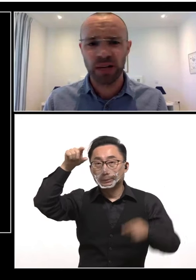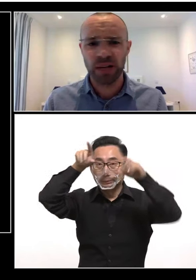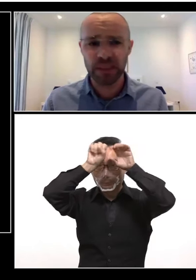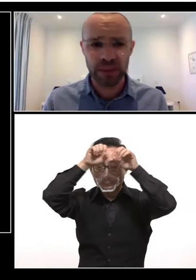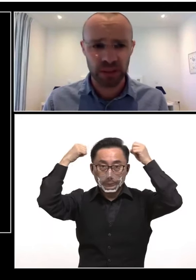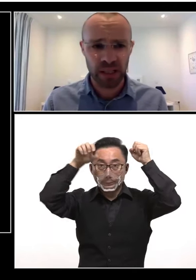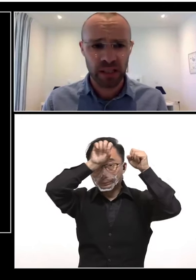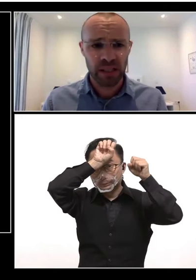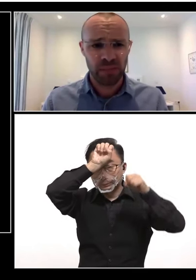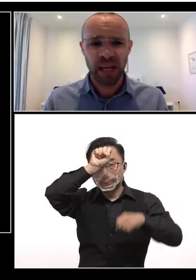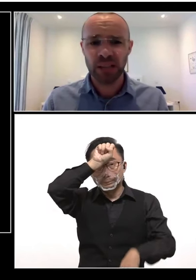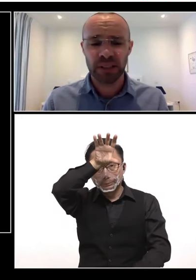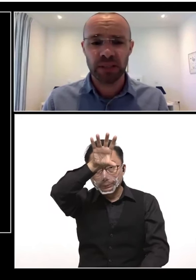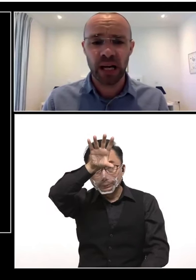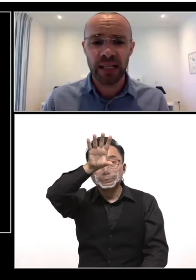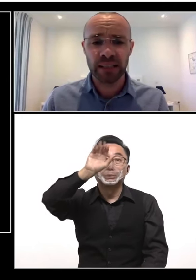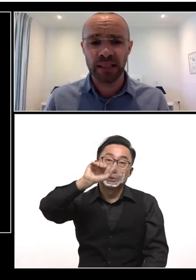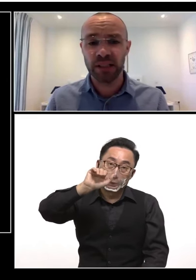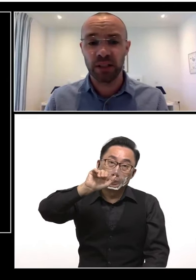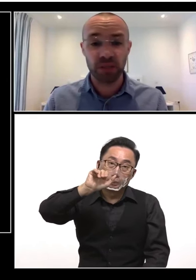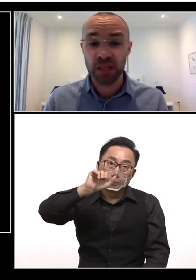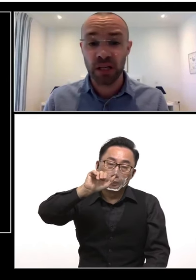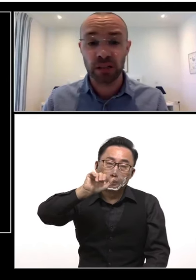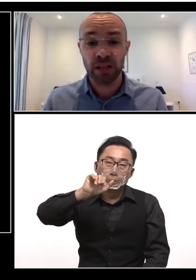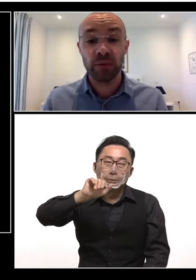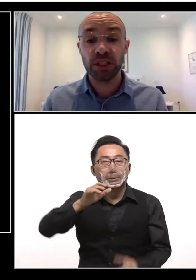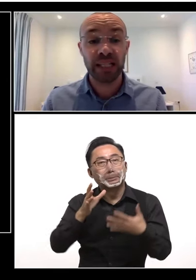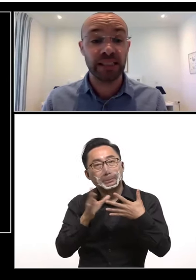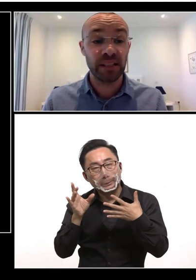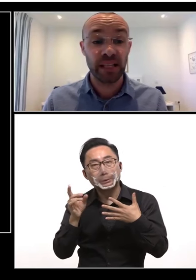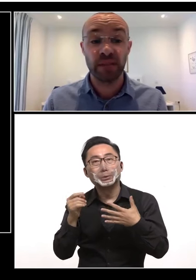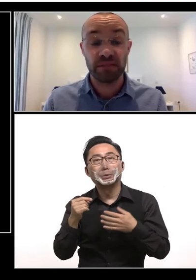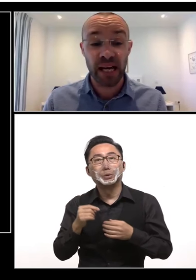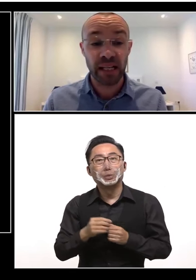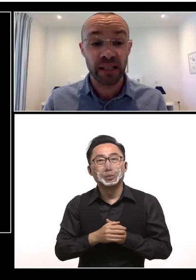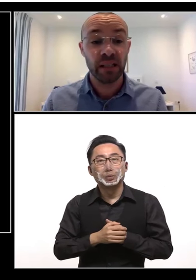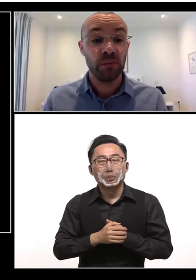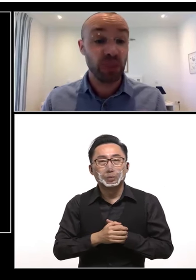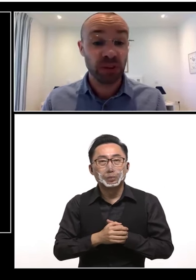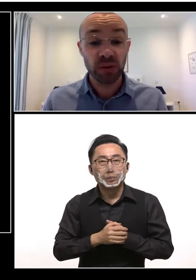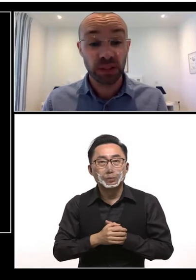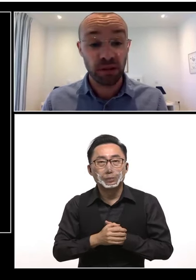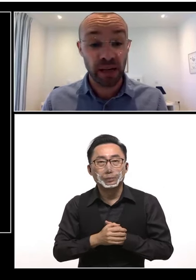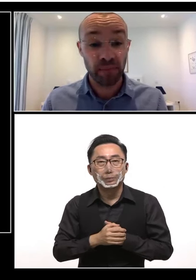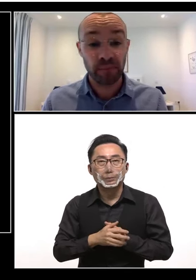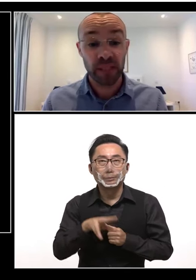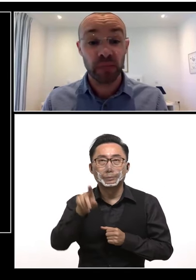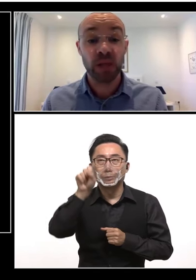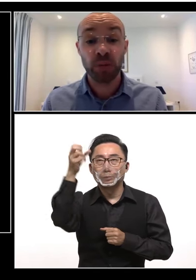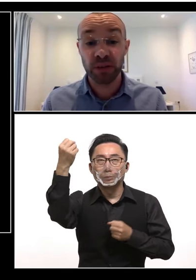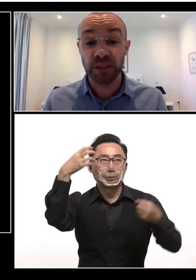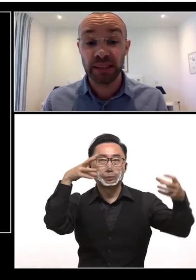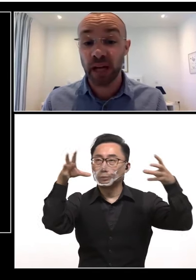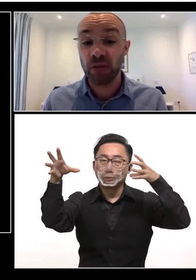not to bump into each other. My eyes were so tired, searching through the dark. I was shattered at the end of every day. But it was also great. It